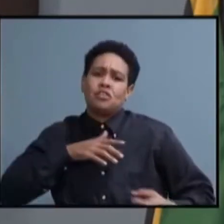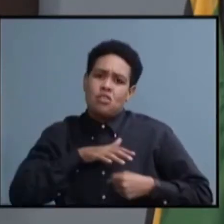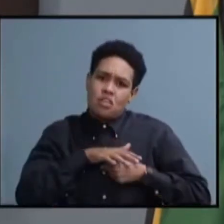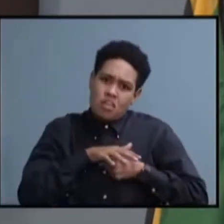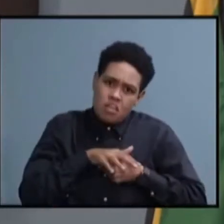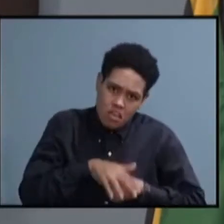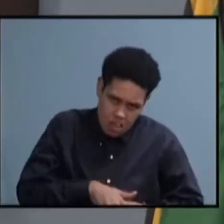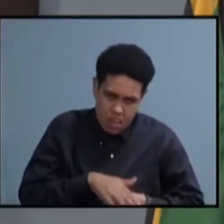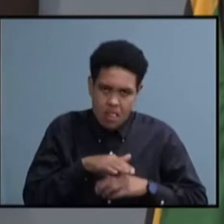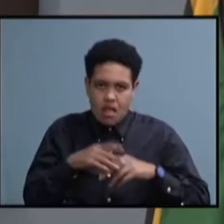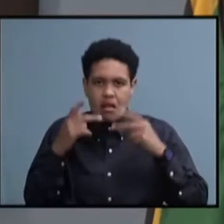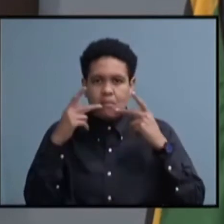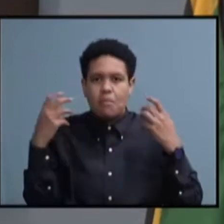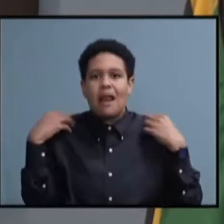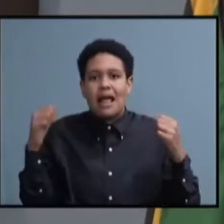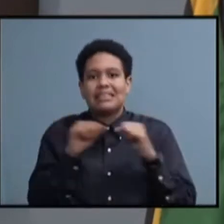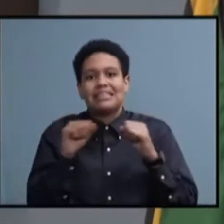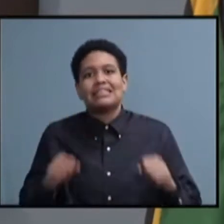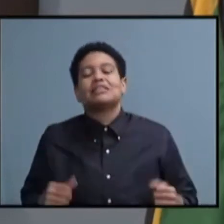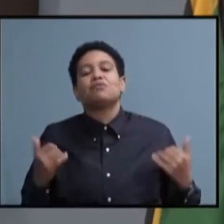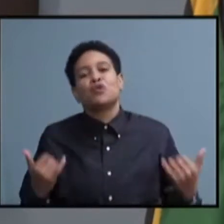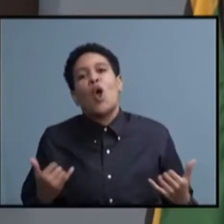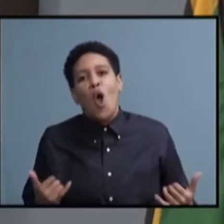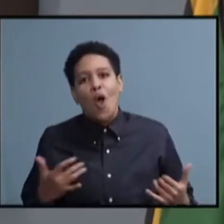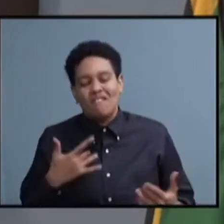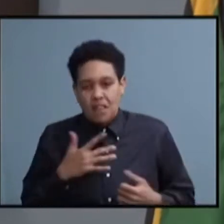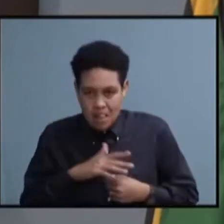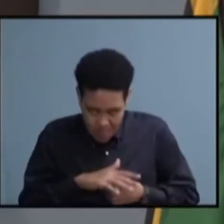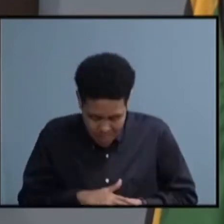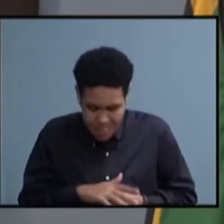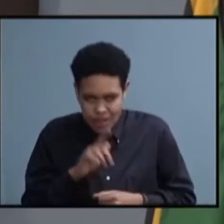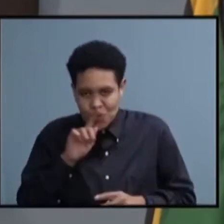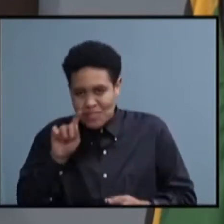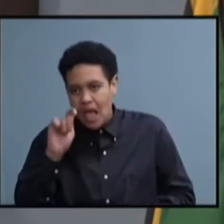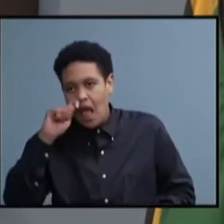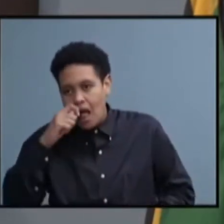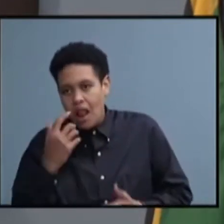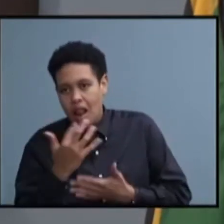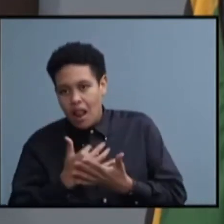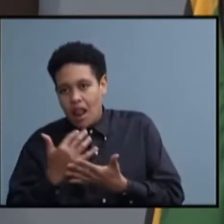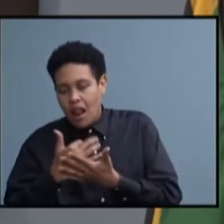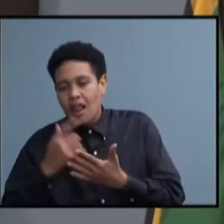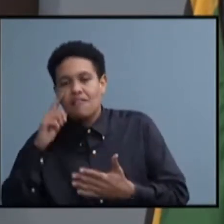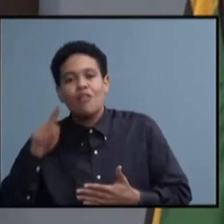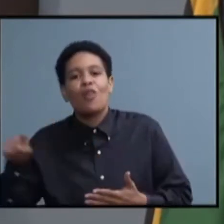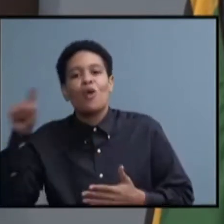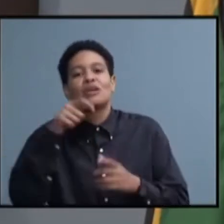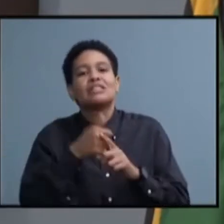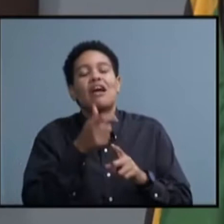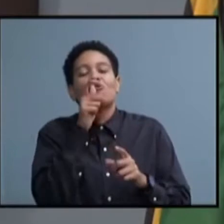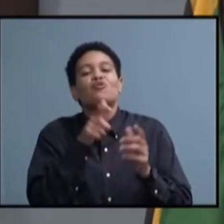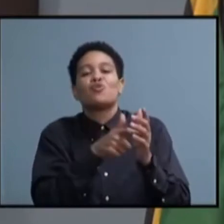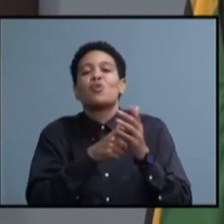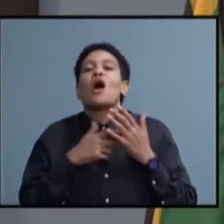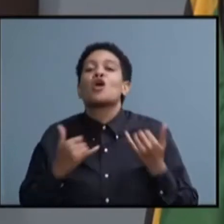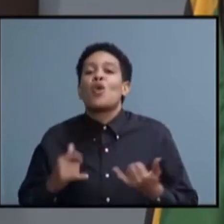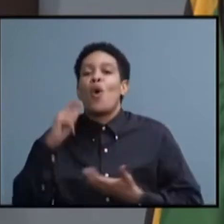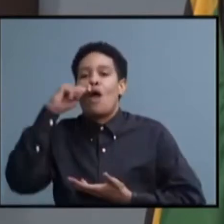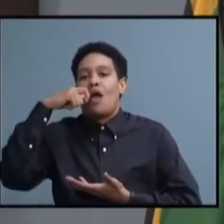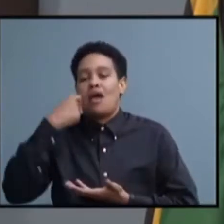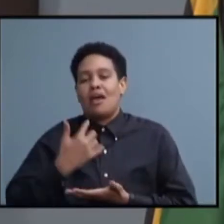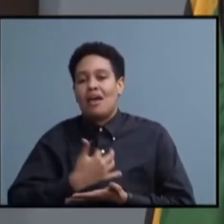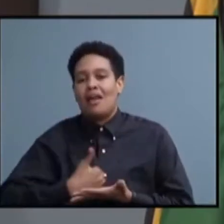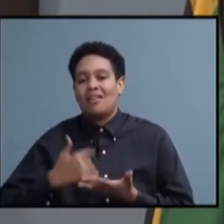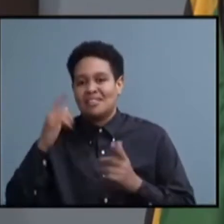the public health system right now to test those that we are requiring to be tested under the